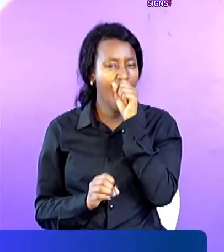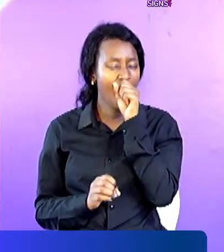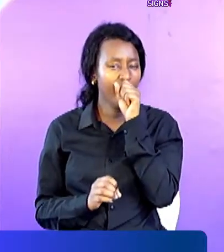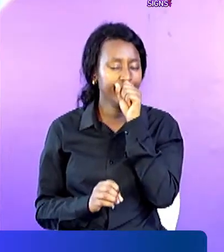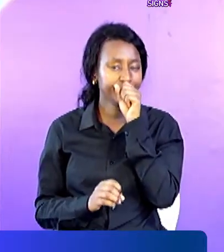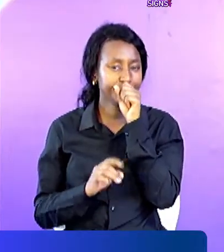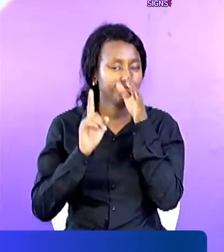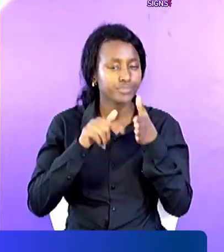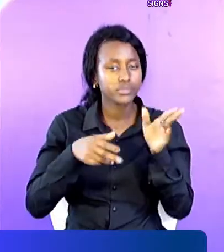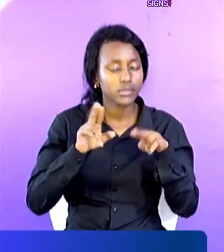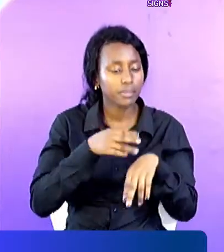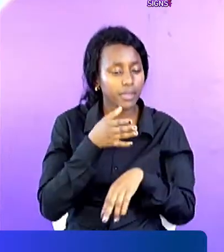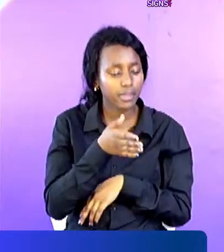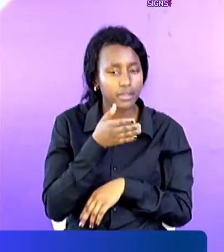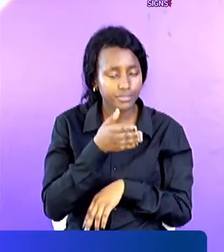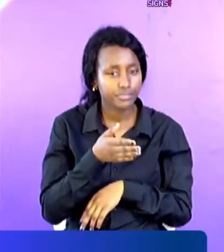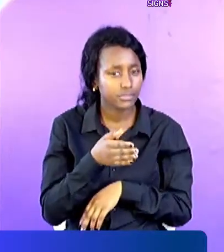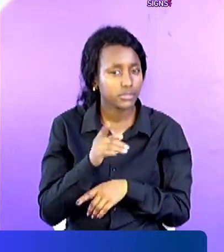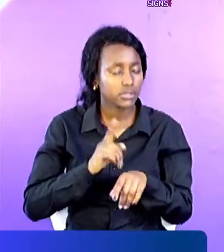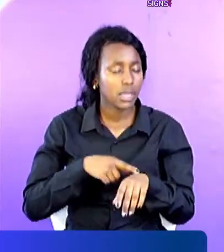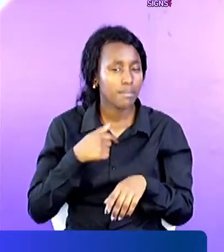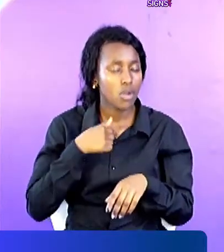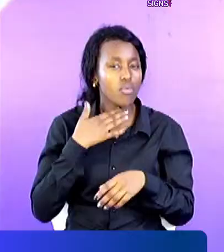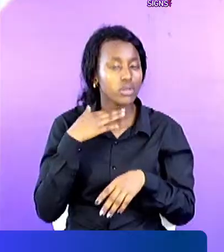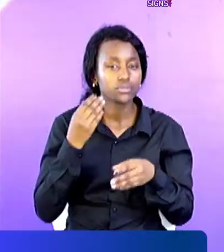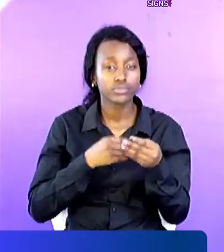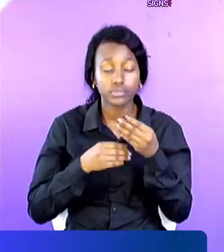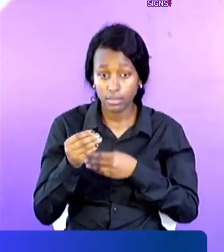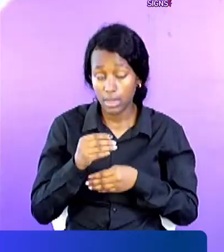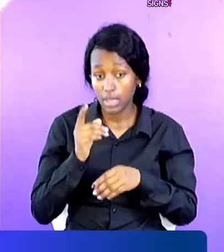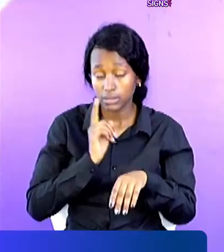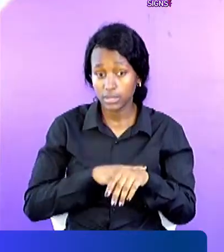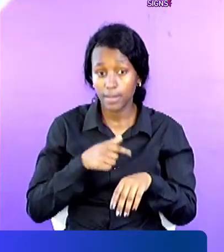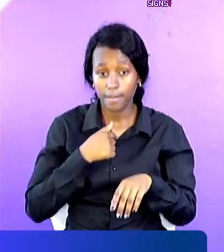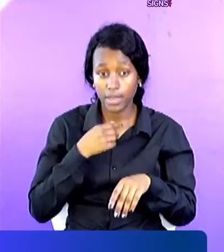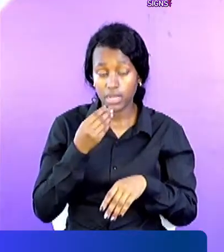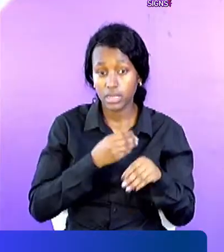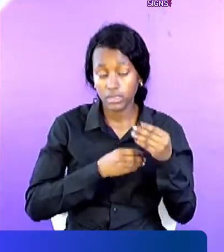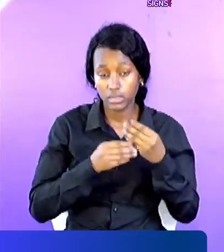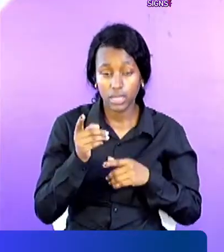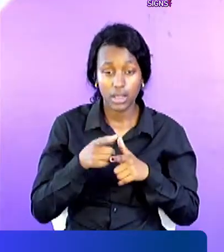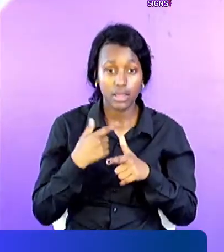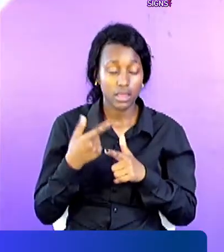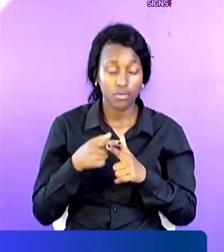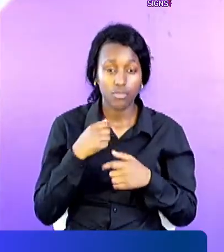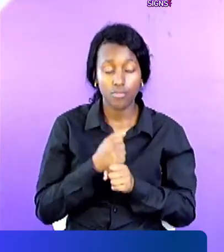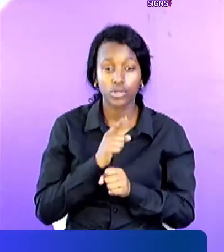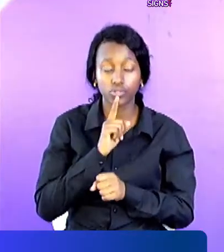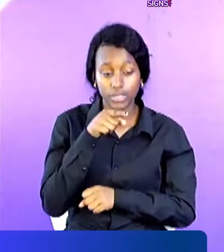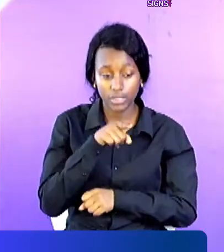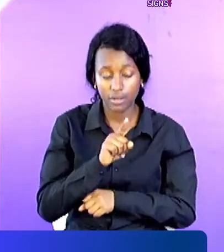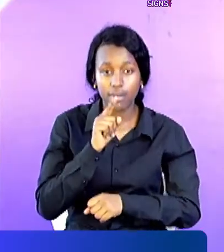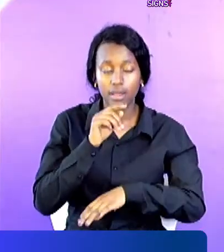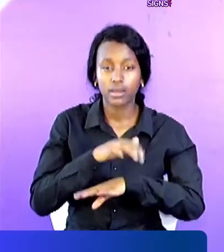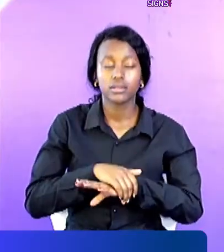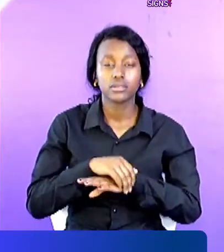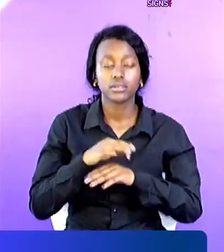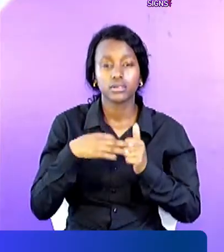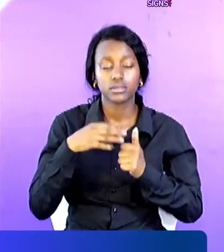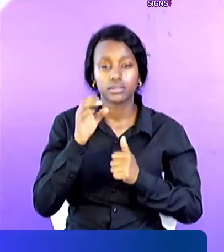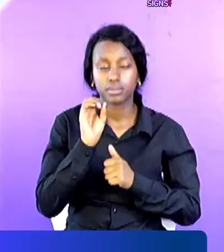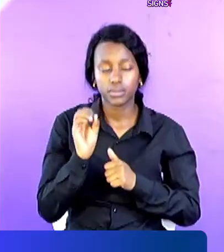case? You must make sure that when you're selling, the guy gets only 8% as return. So you tell the guy, fanya